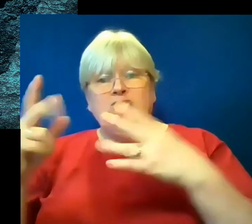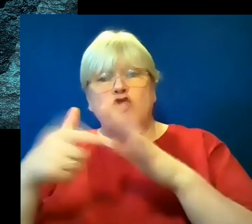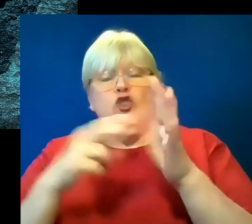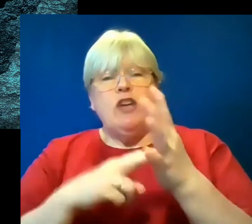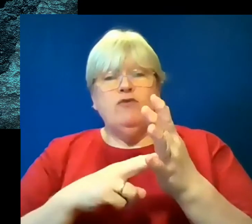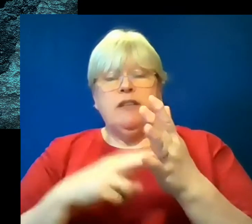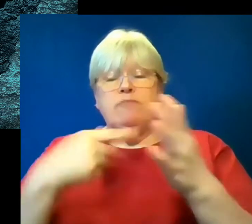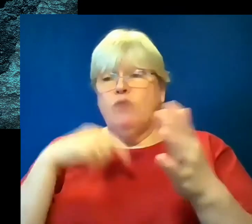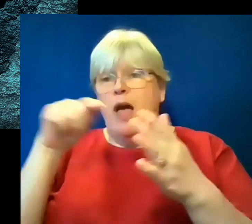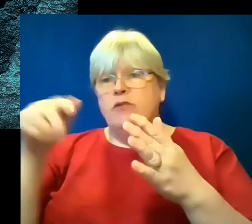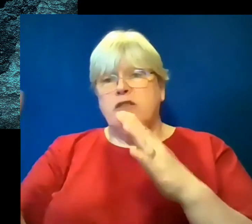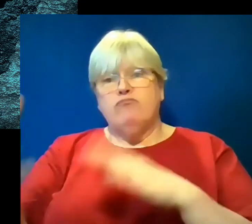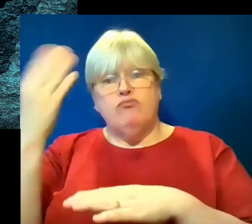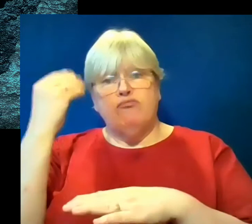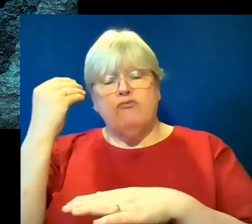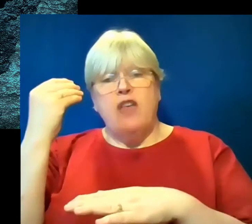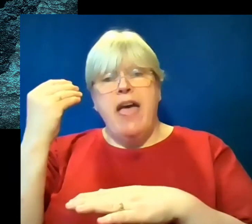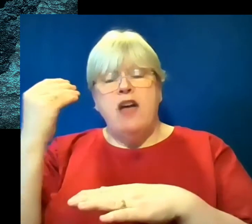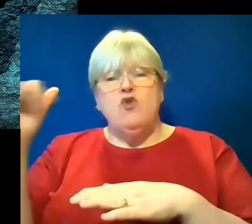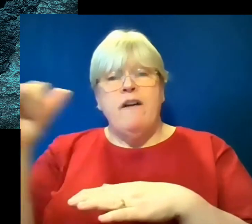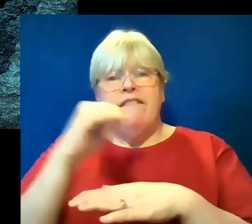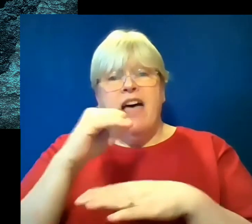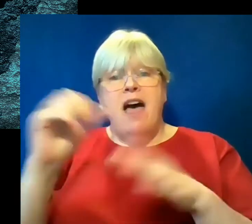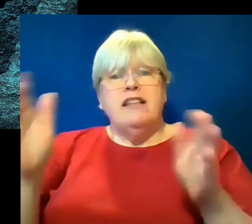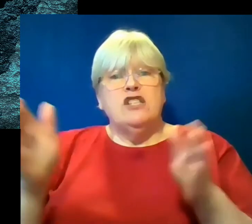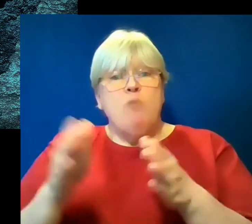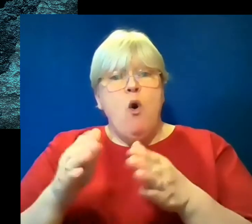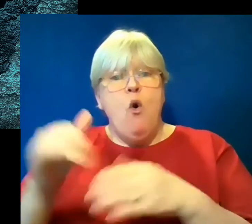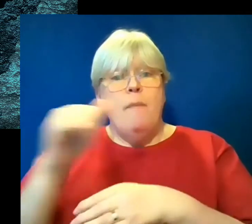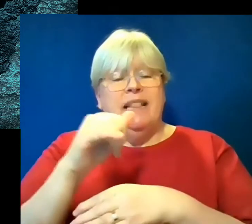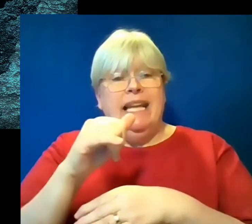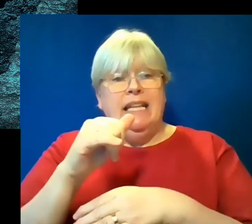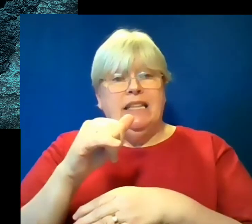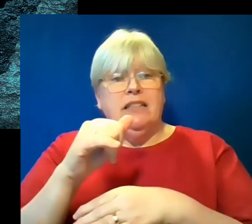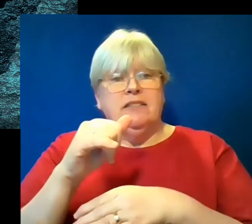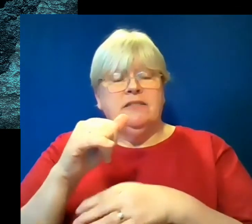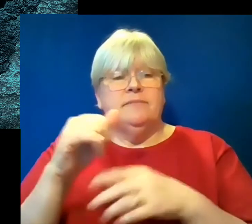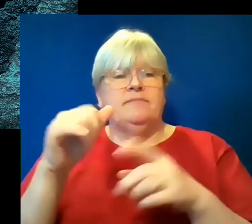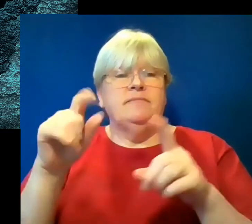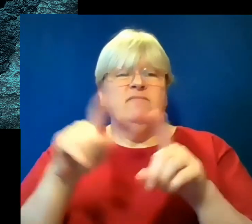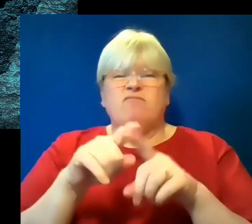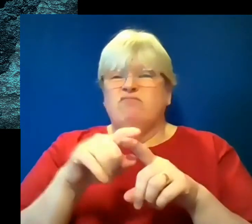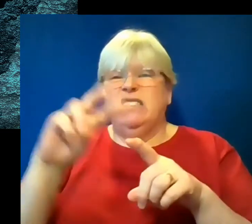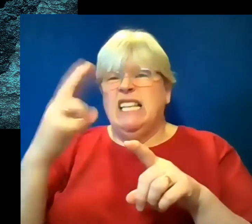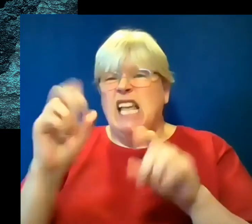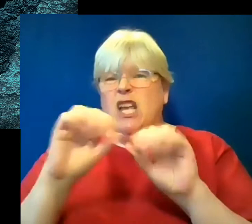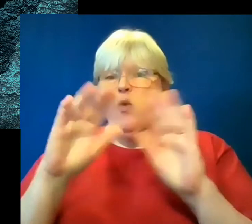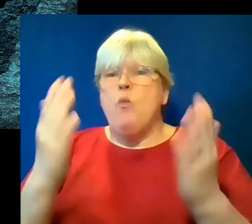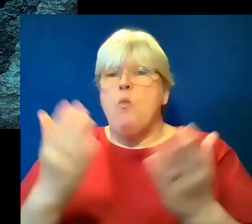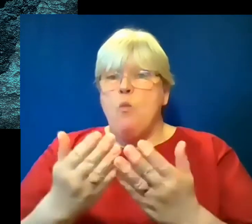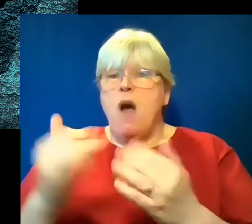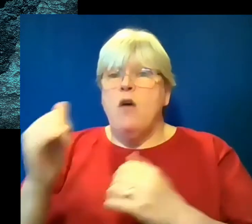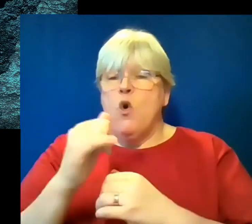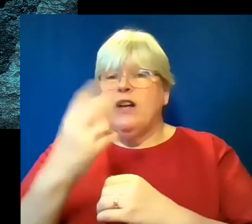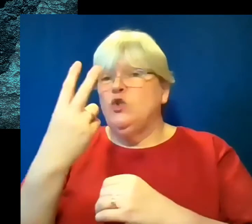little aeroplane. It was called a Piper Cub. It was the sort of aeroplane that you might have seen in movies flying in the Second World War. It's just two-seater